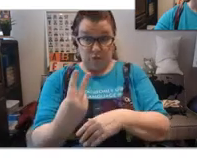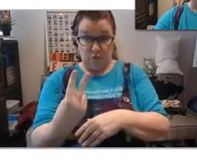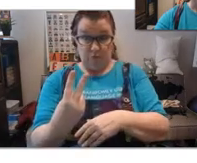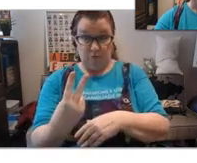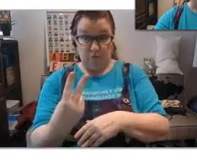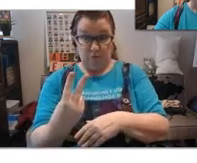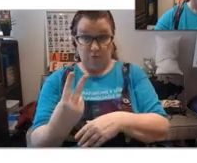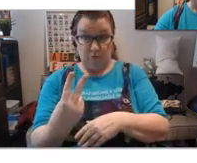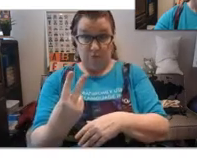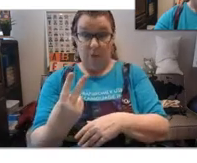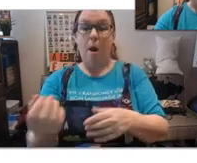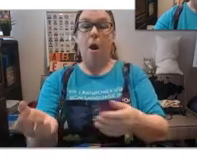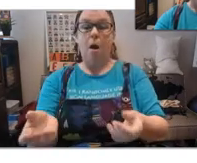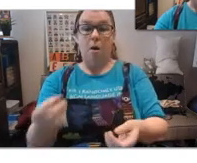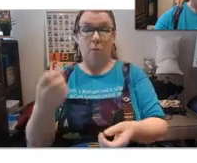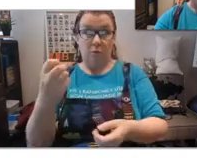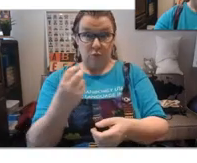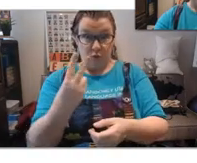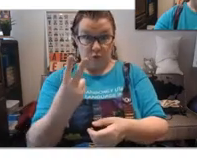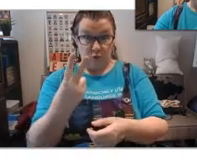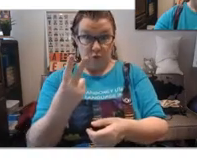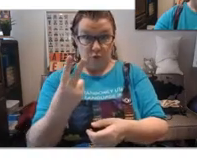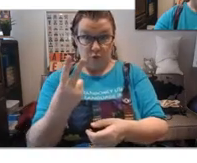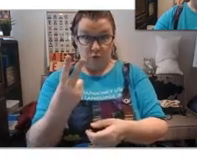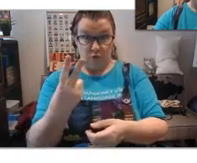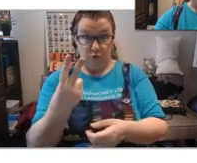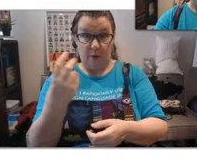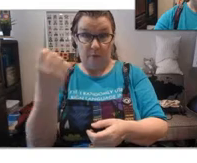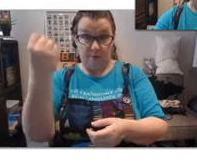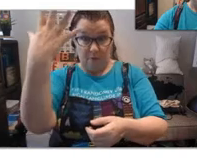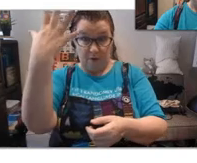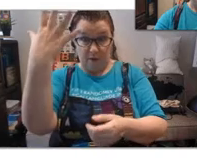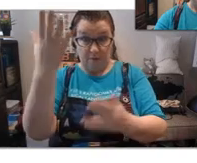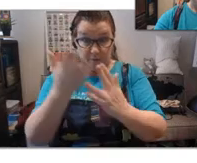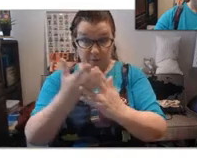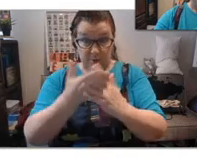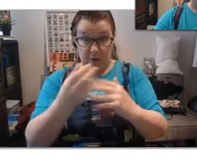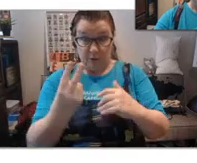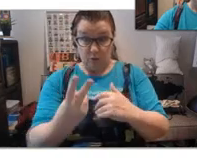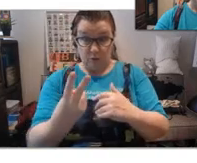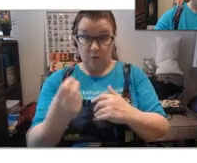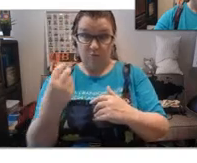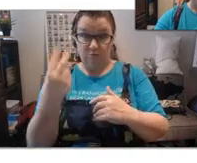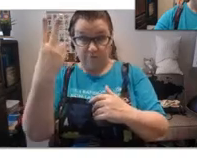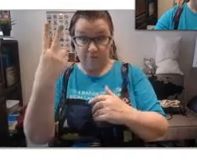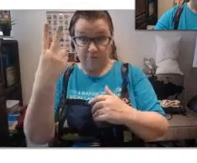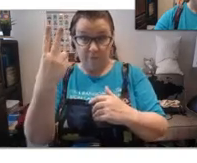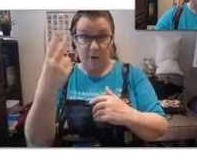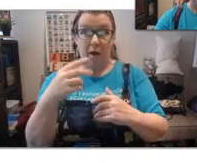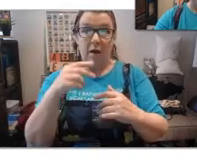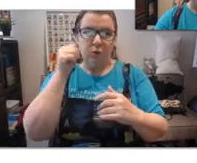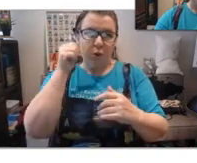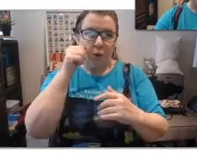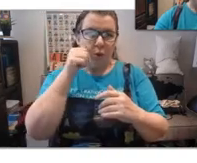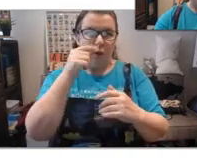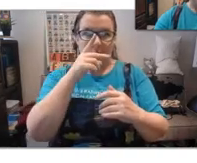number is 2, and we've got like 2 to the power of 5 divided by 2 to the power of